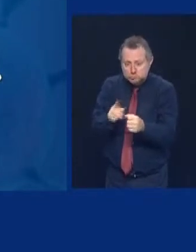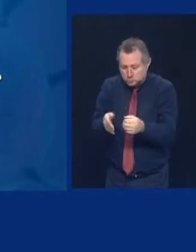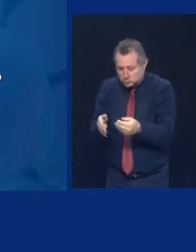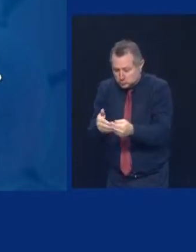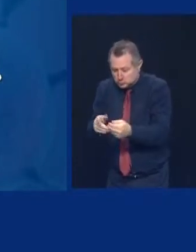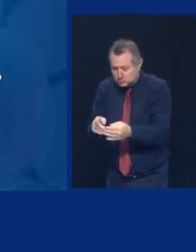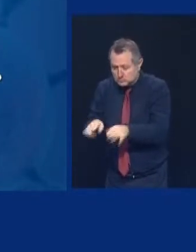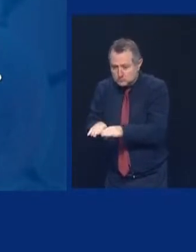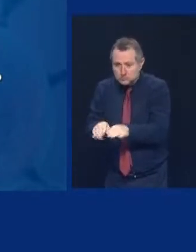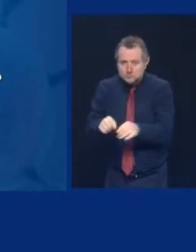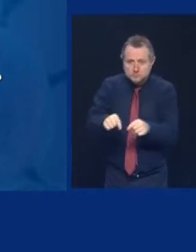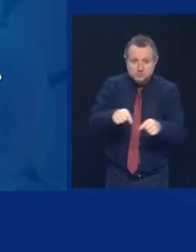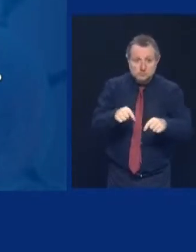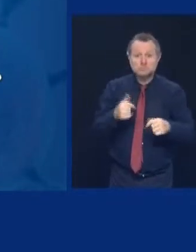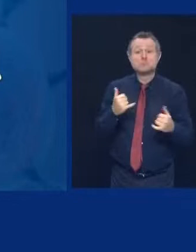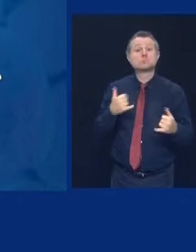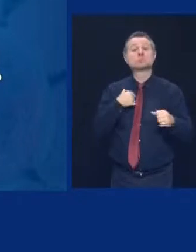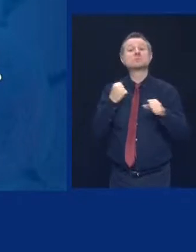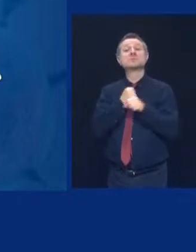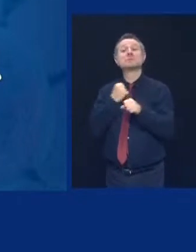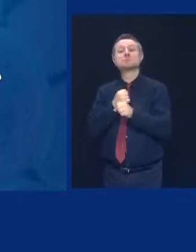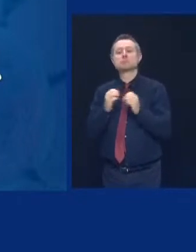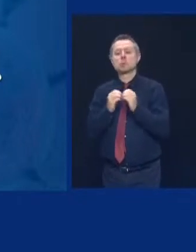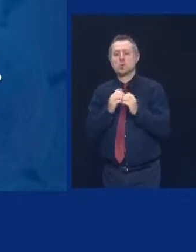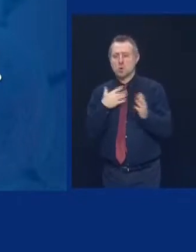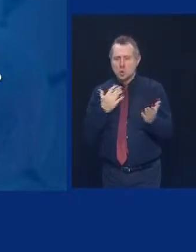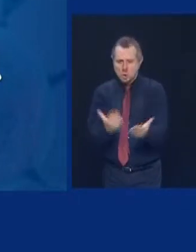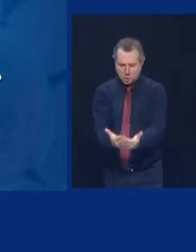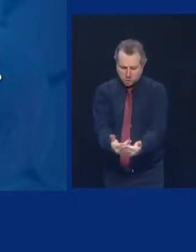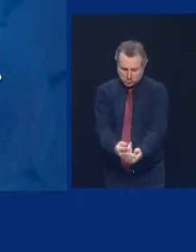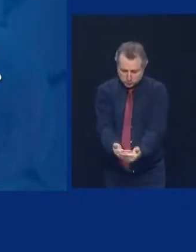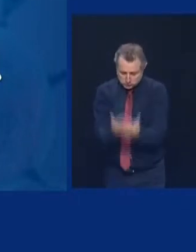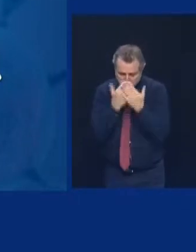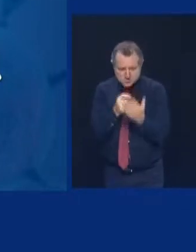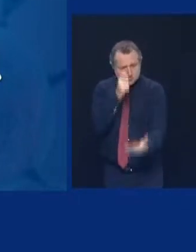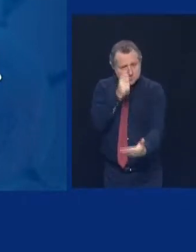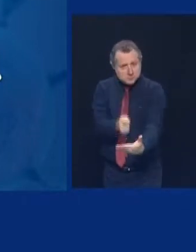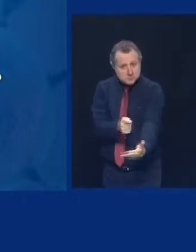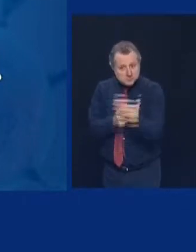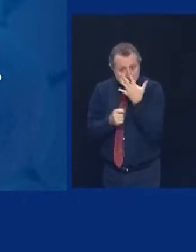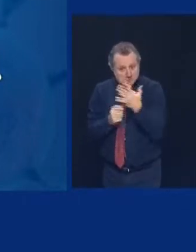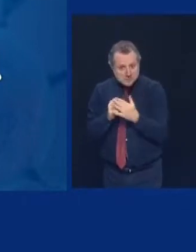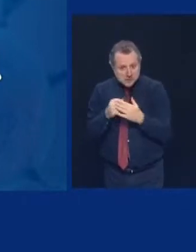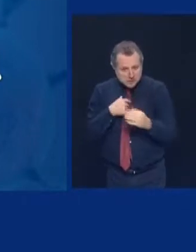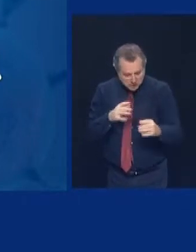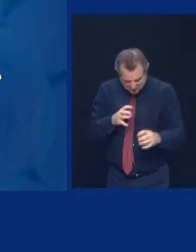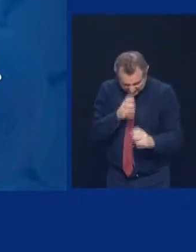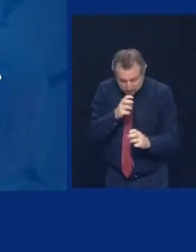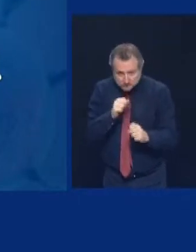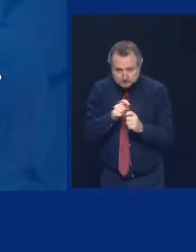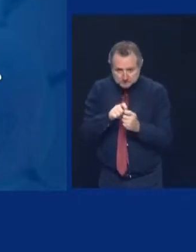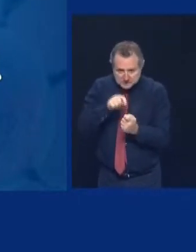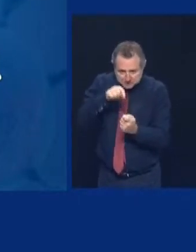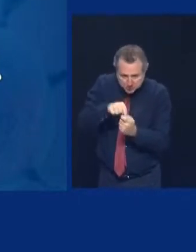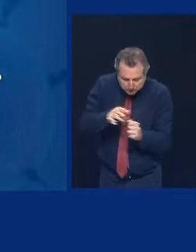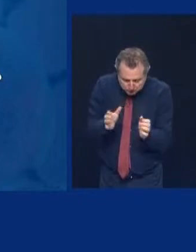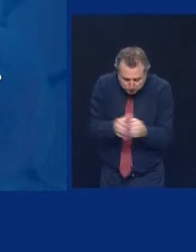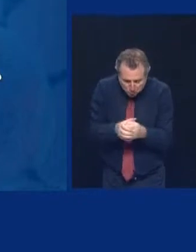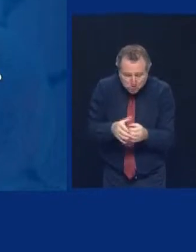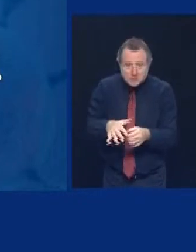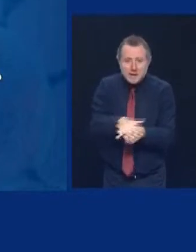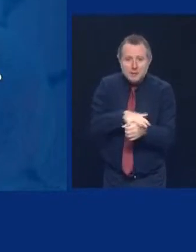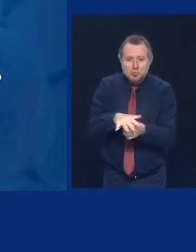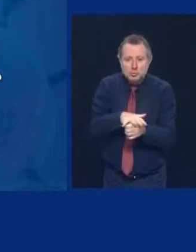it to such a small level, we say we're going to reduce activity, but only in that small area. So